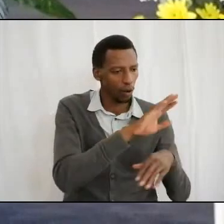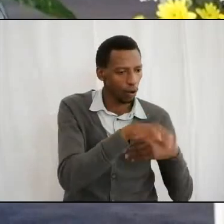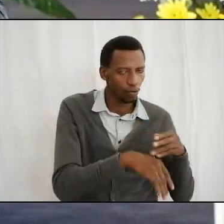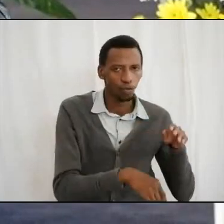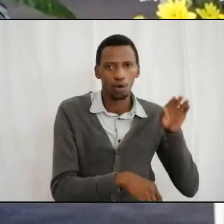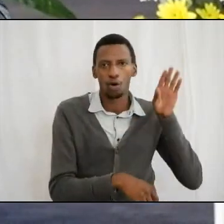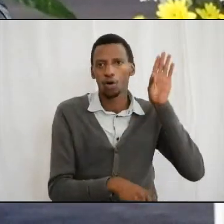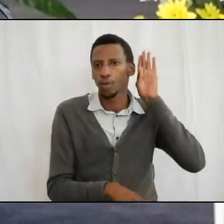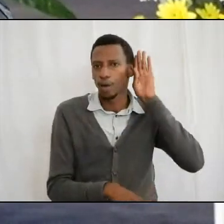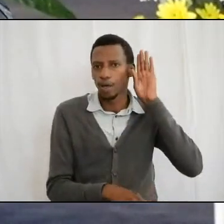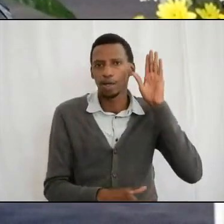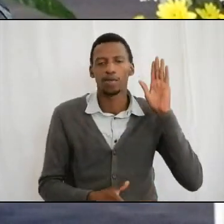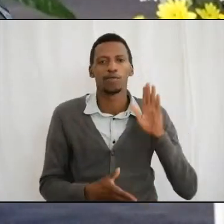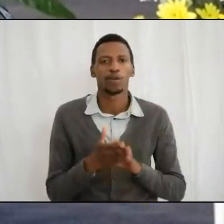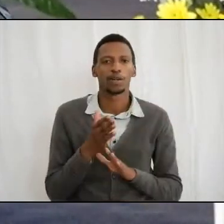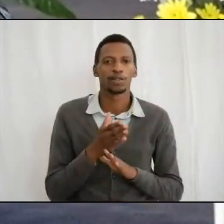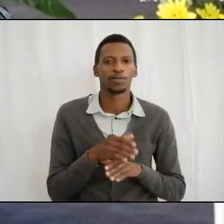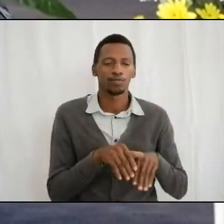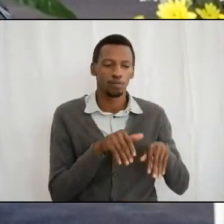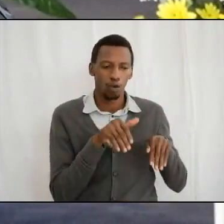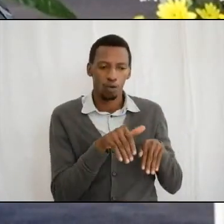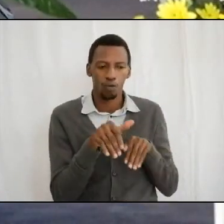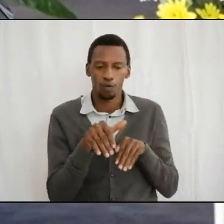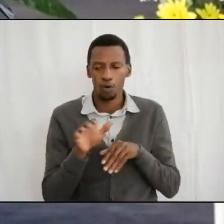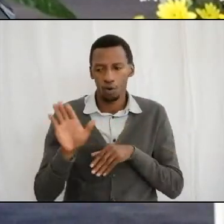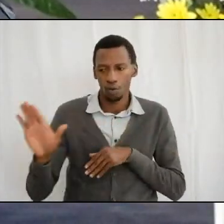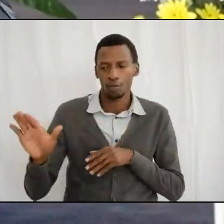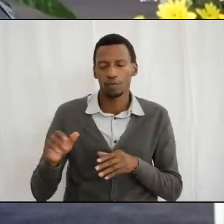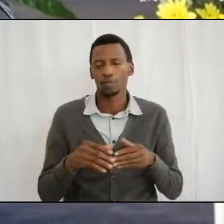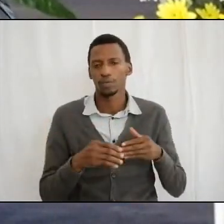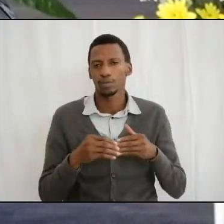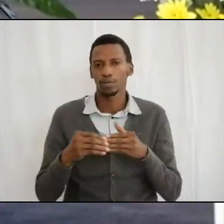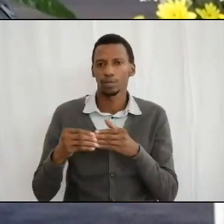right away? They follow his lead.